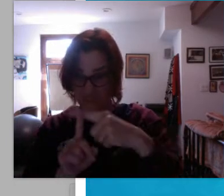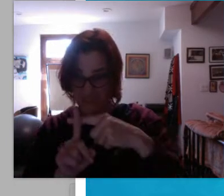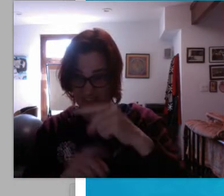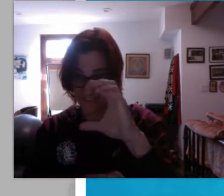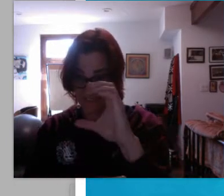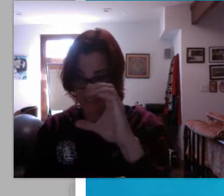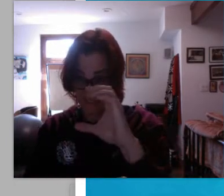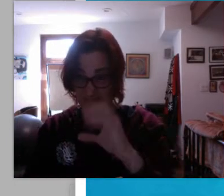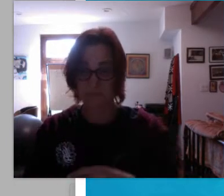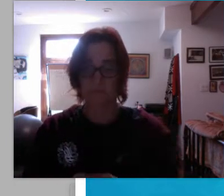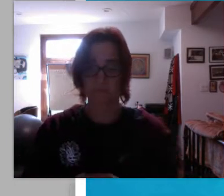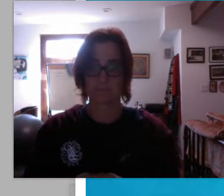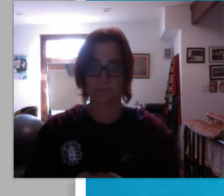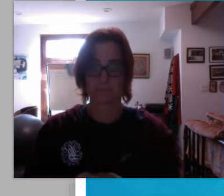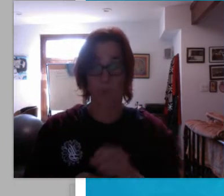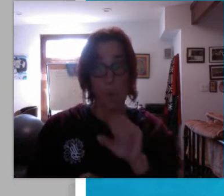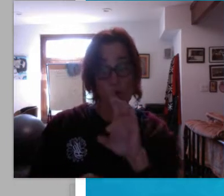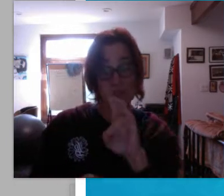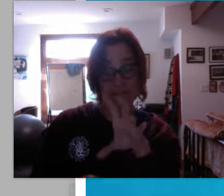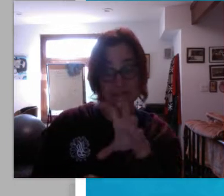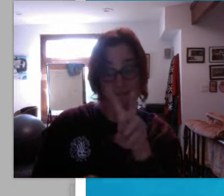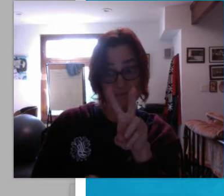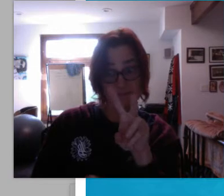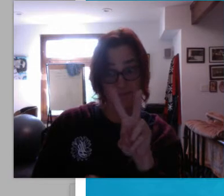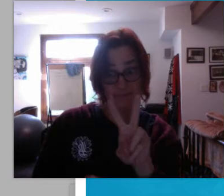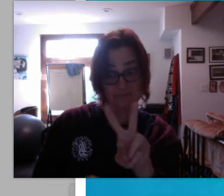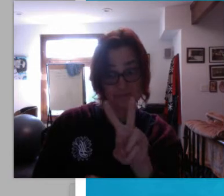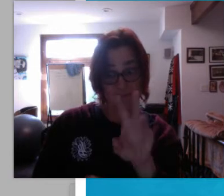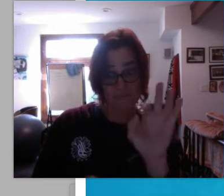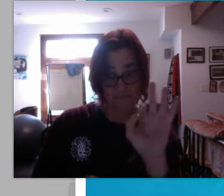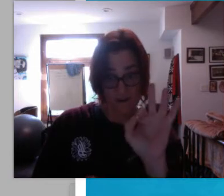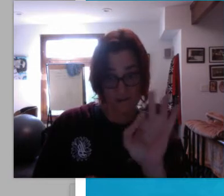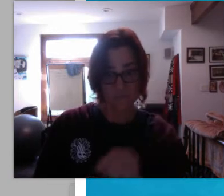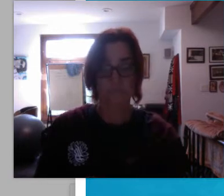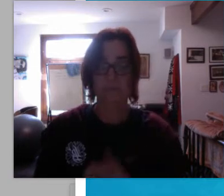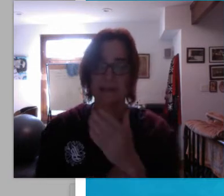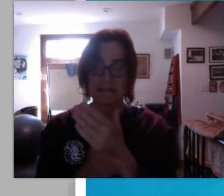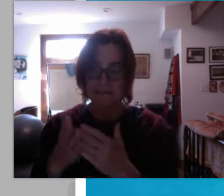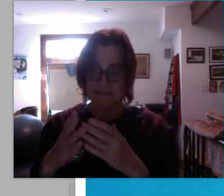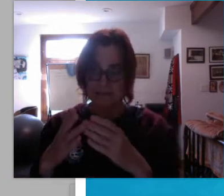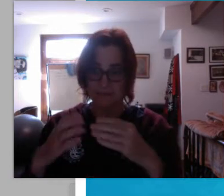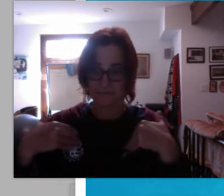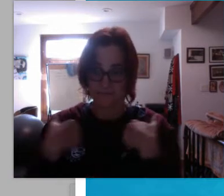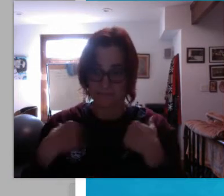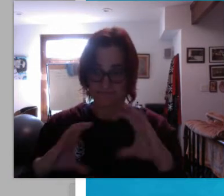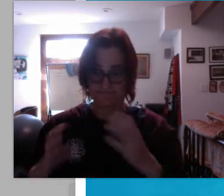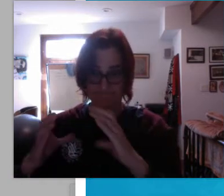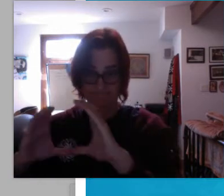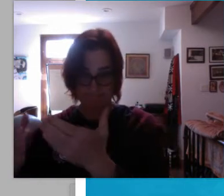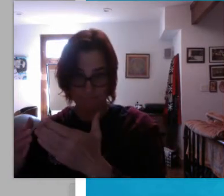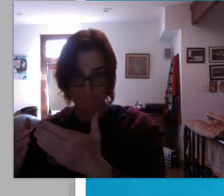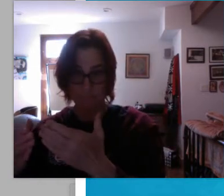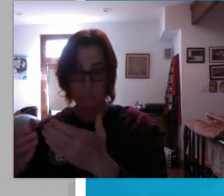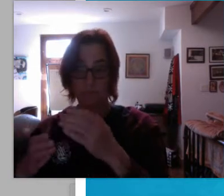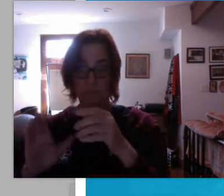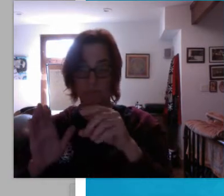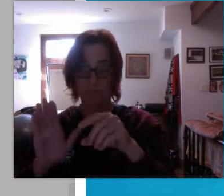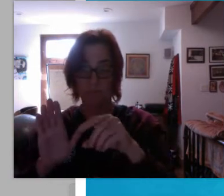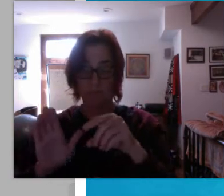degrees Celsius, 752 degrees Fahrenheit. Some species of